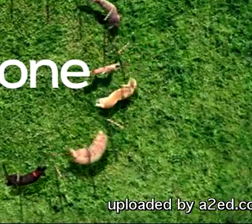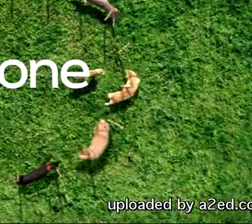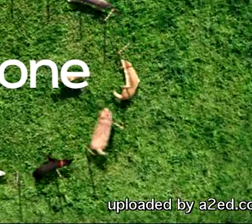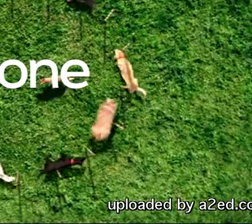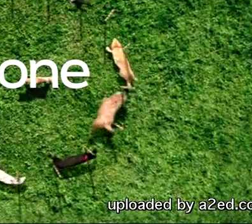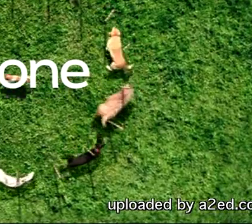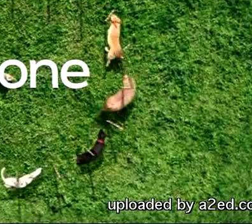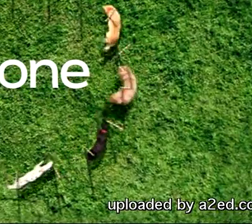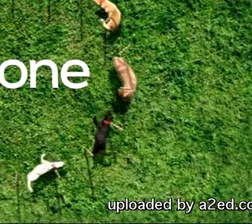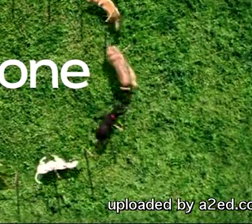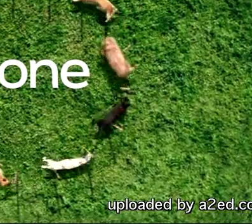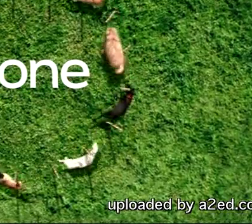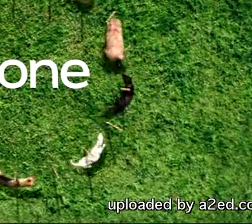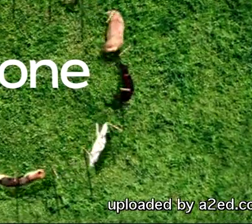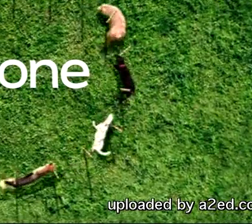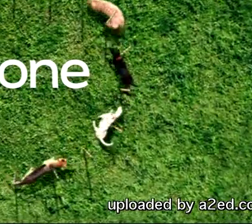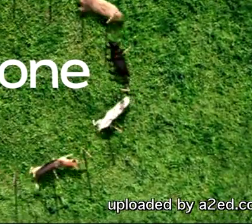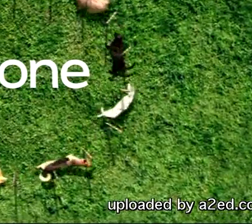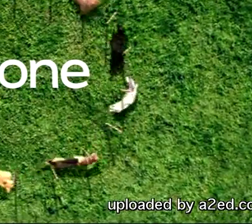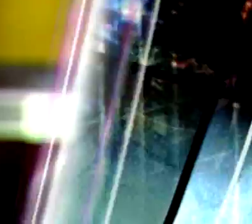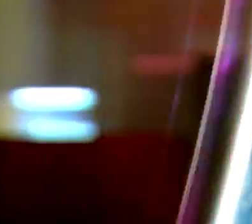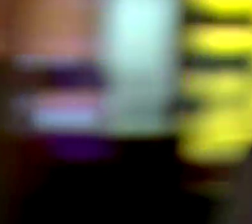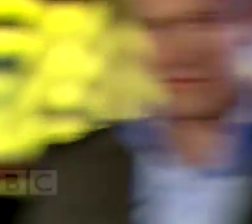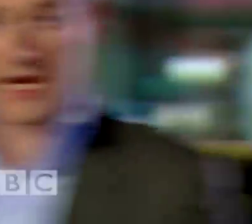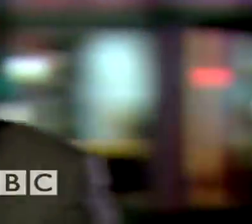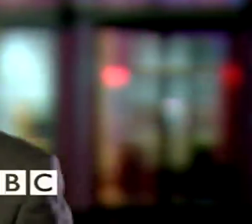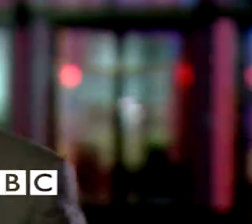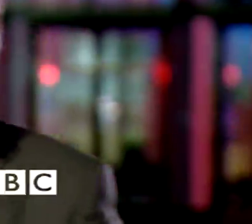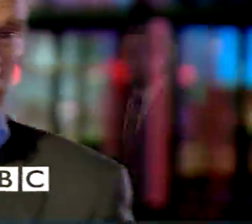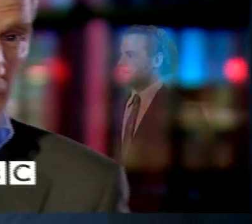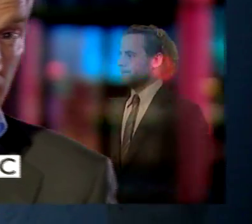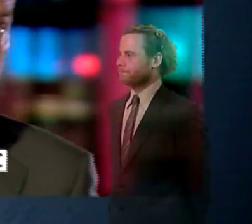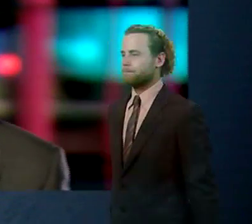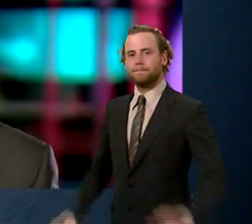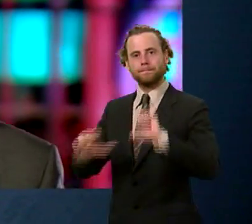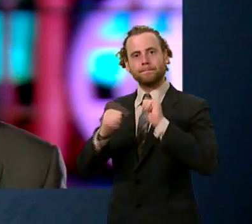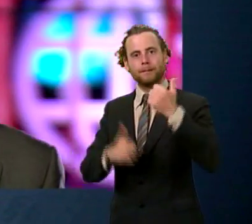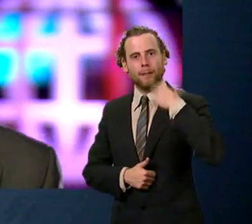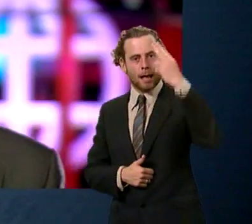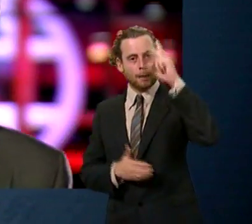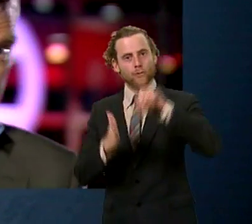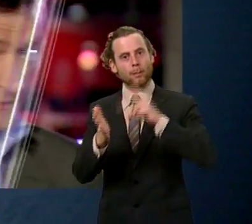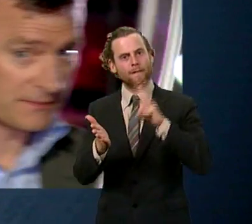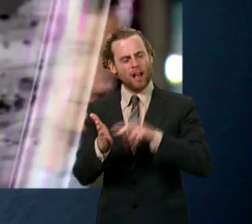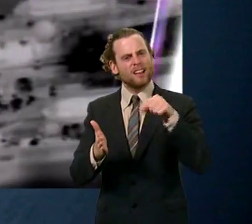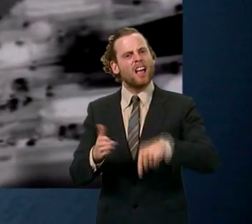This is The Sign Zone on BBC One with Panorama. Hello, I'm Jeremy Vine and this is